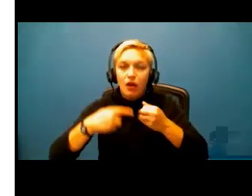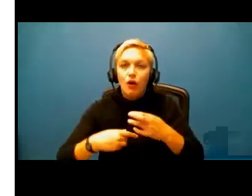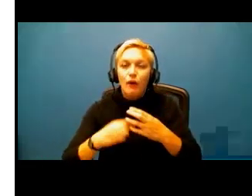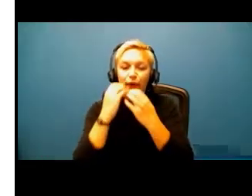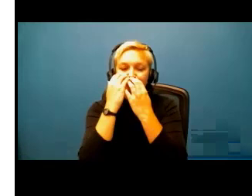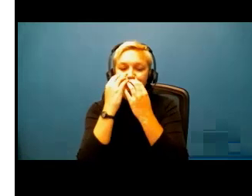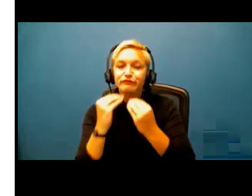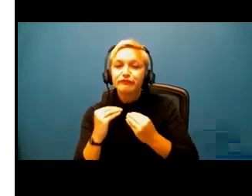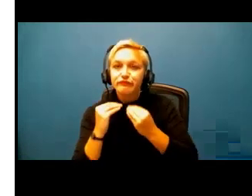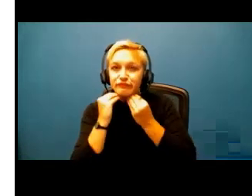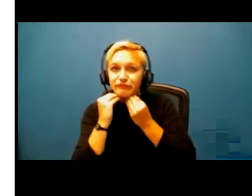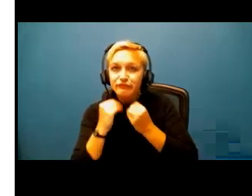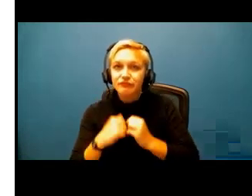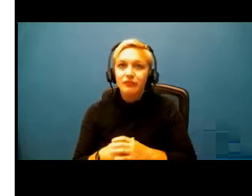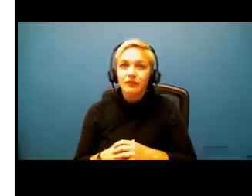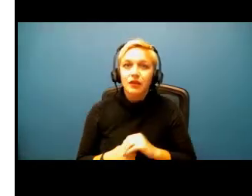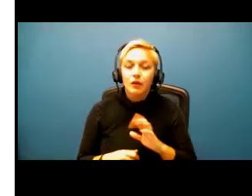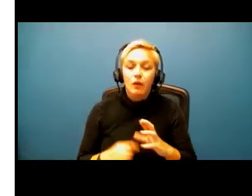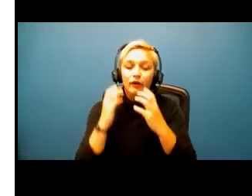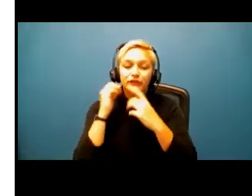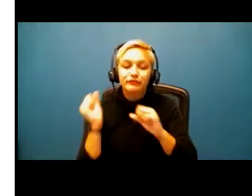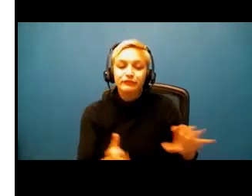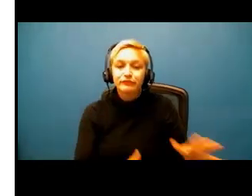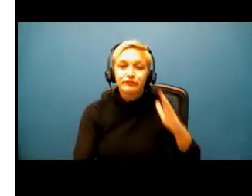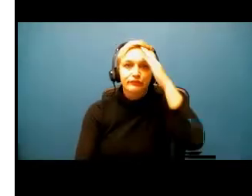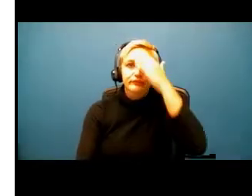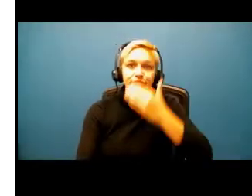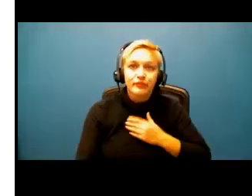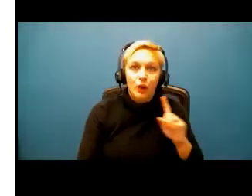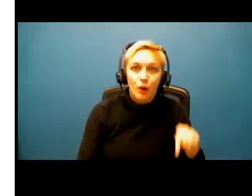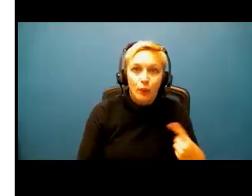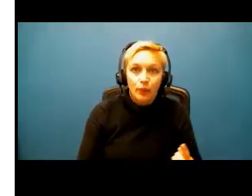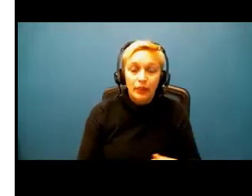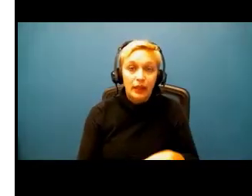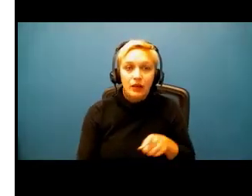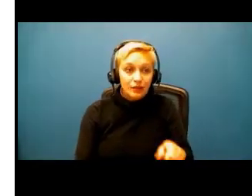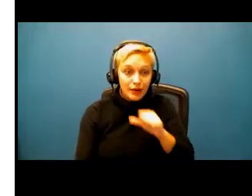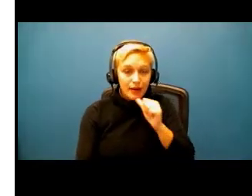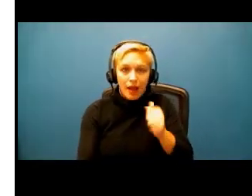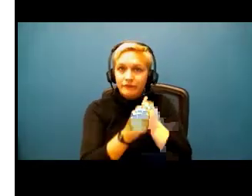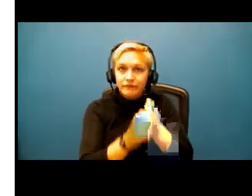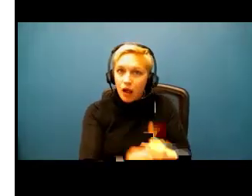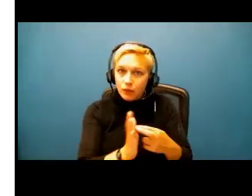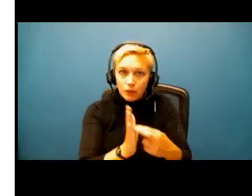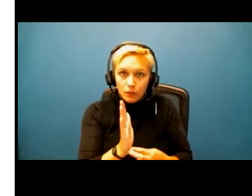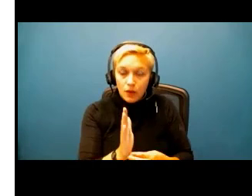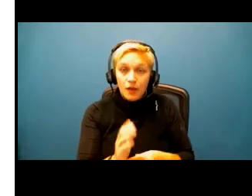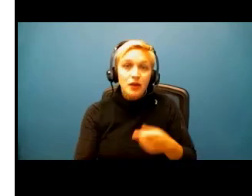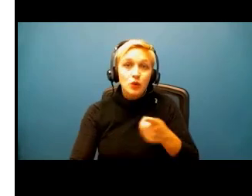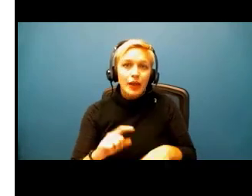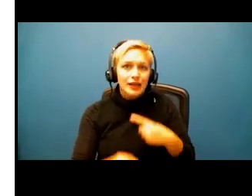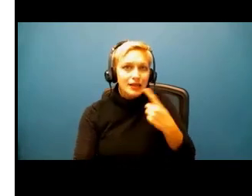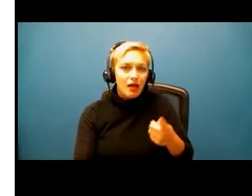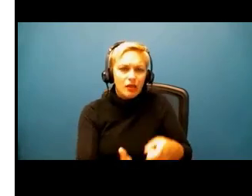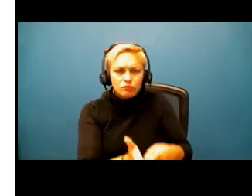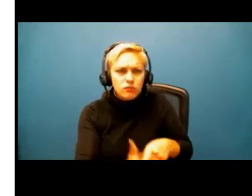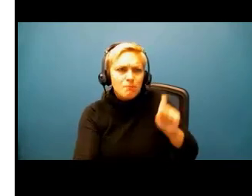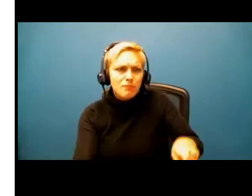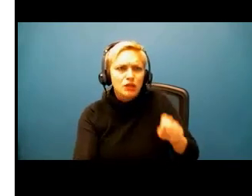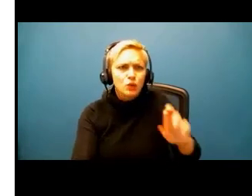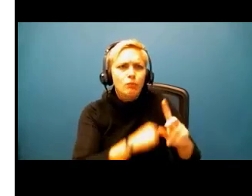And how do we meet them where they're at to help not say you have to do this otherwise you'll get punished, but to